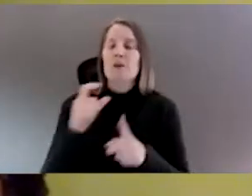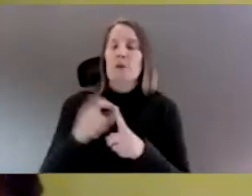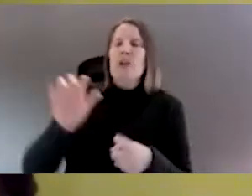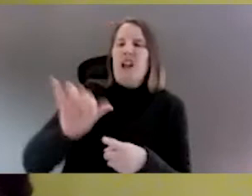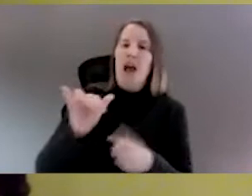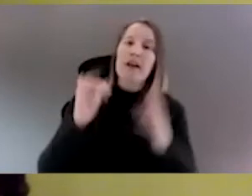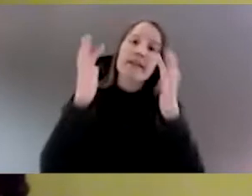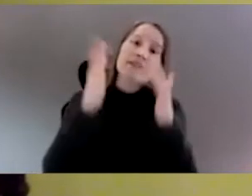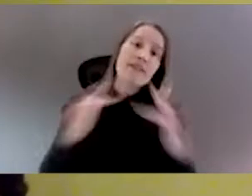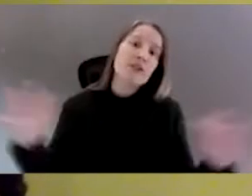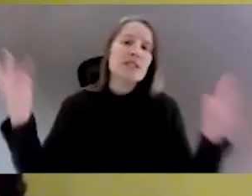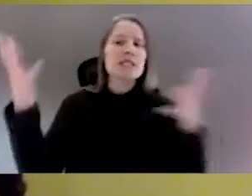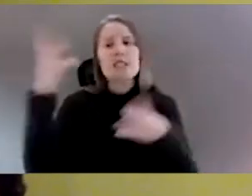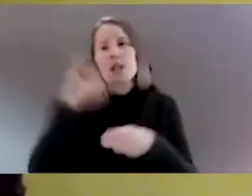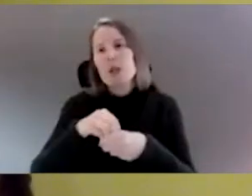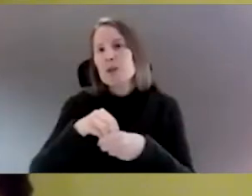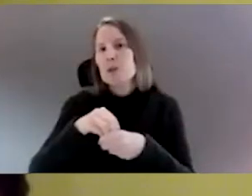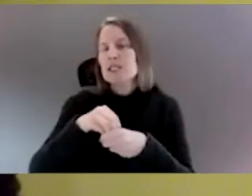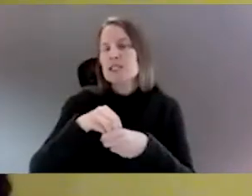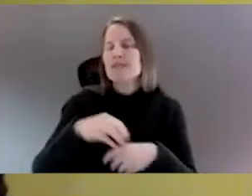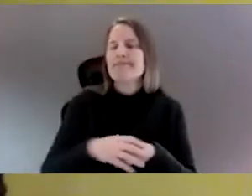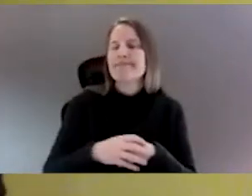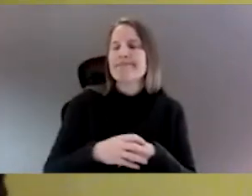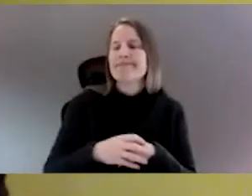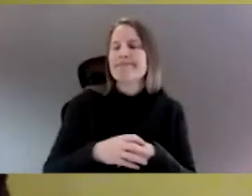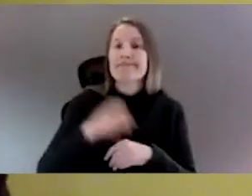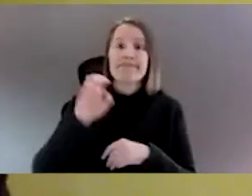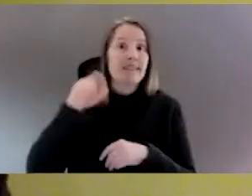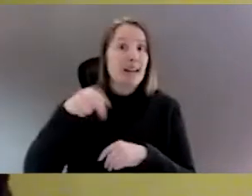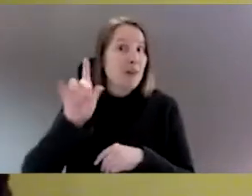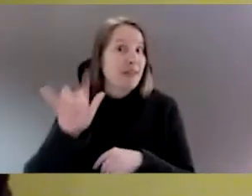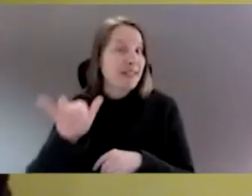inclusion, and equity to